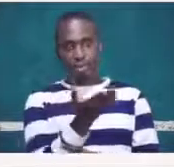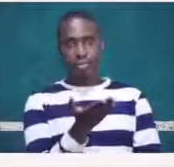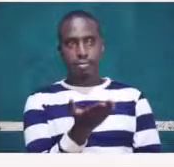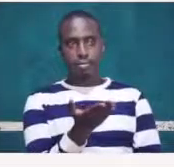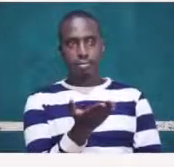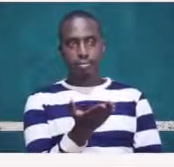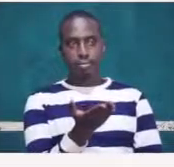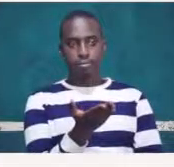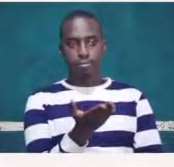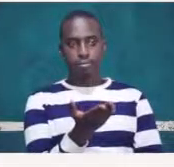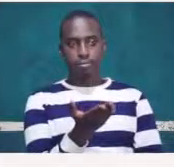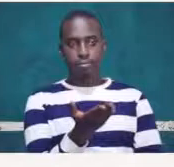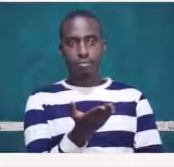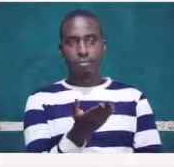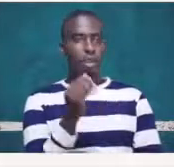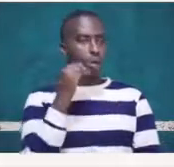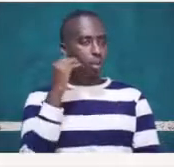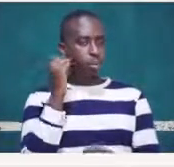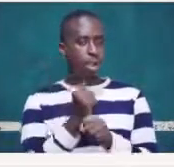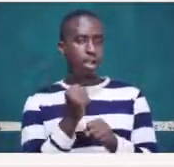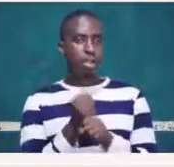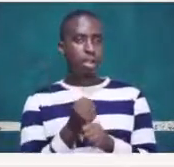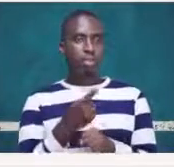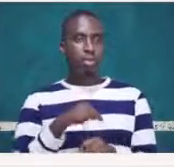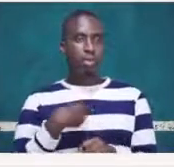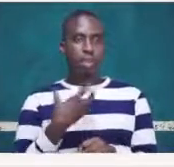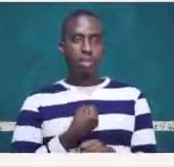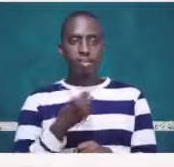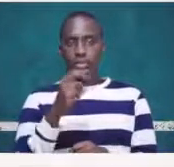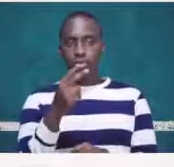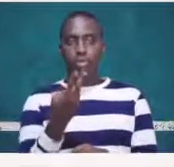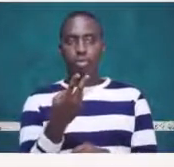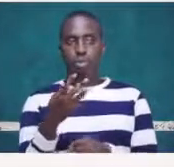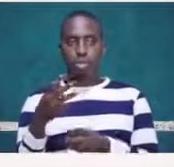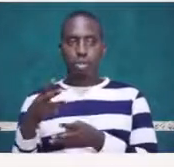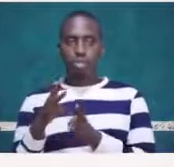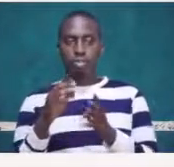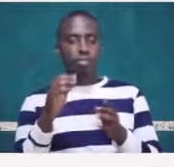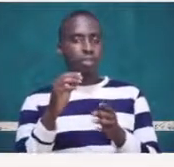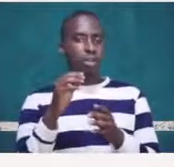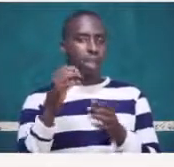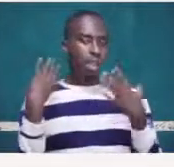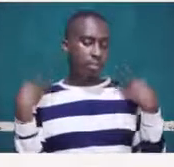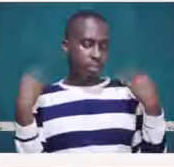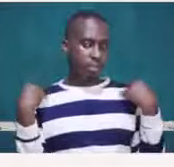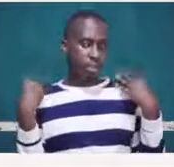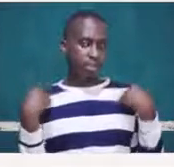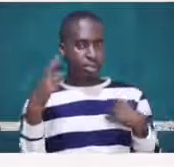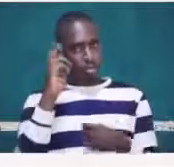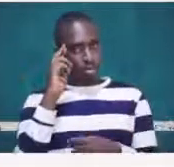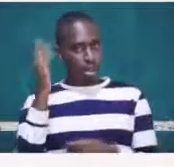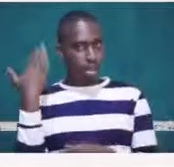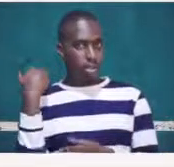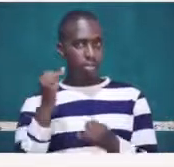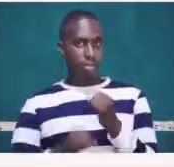is a homework. We have 2 kinds of exercises. Remember last